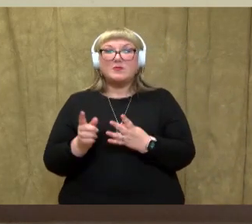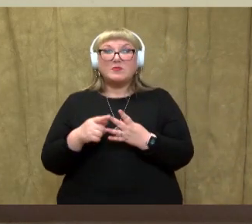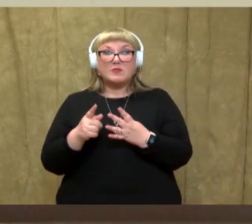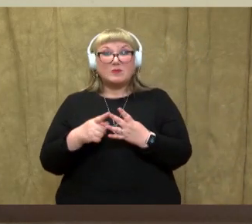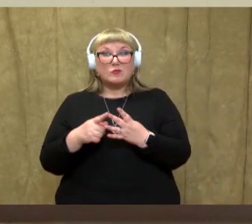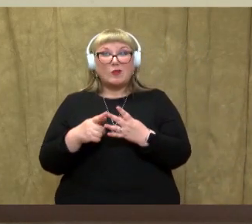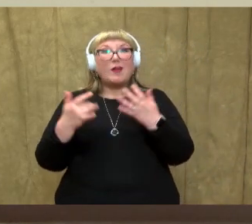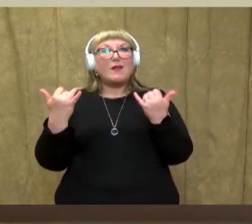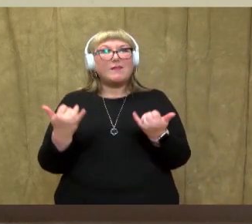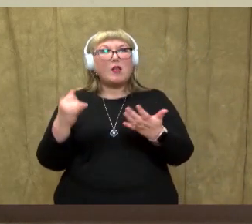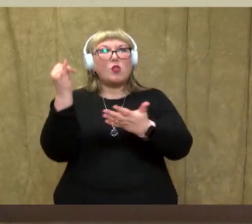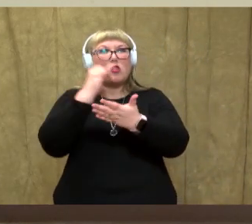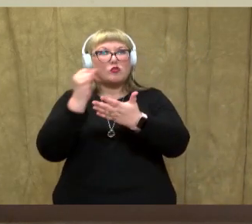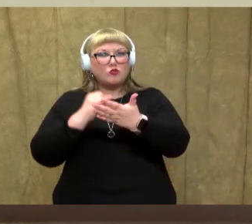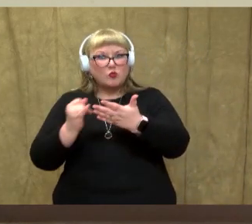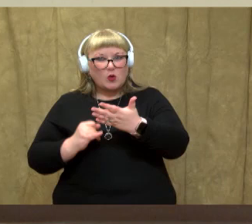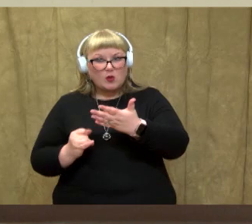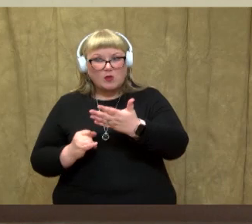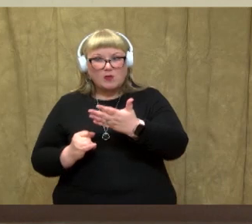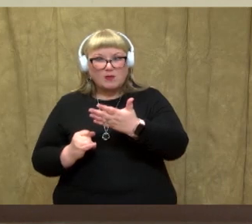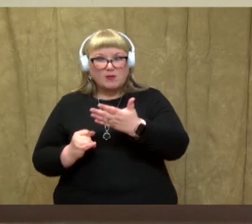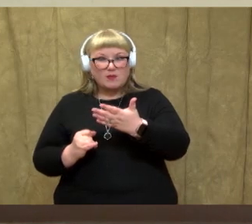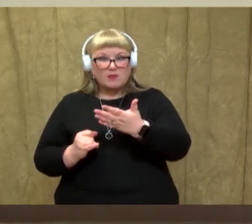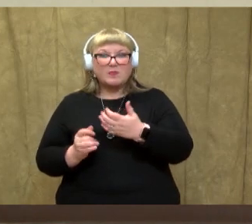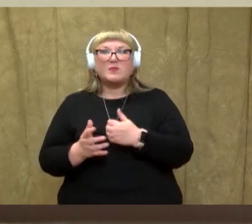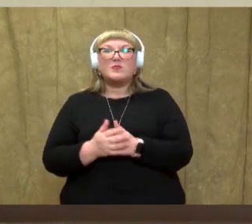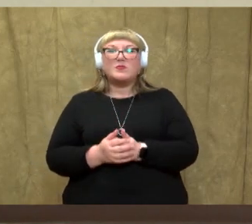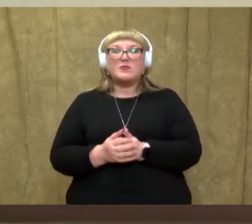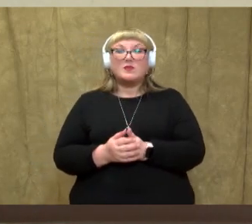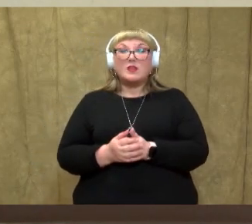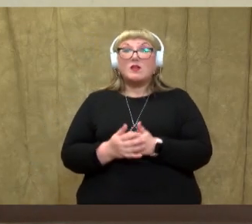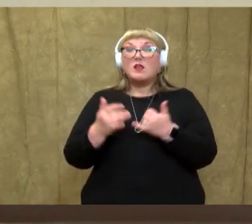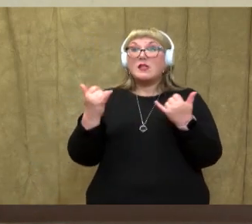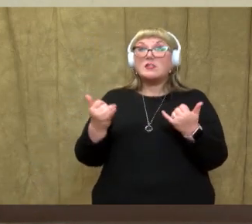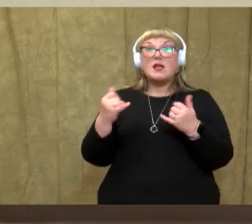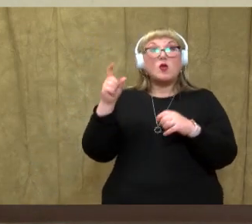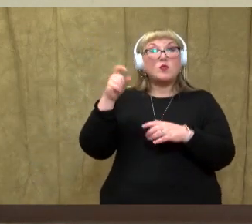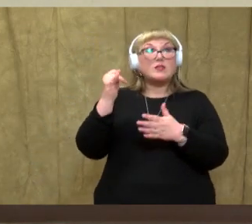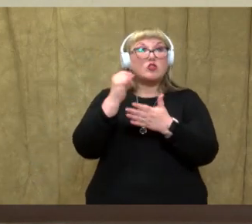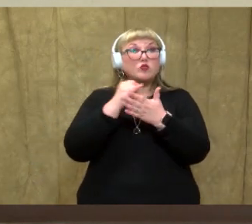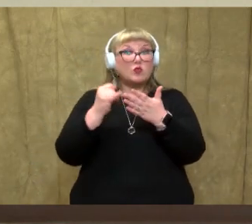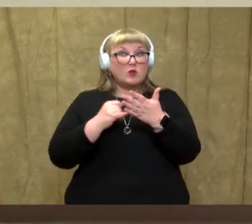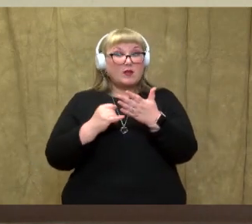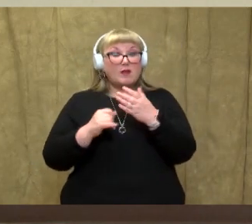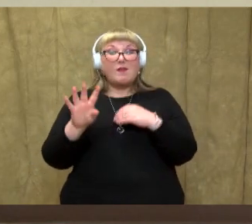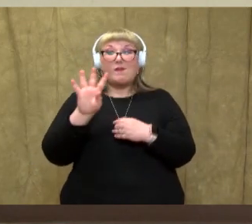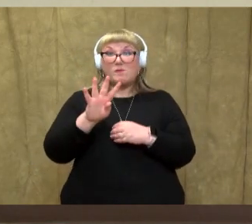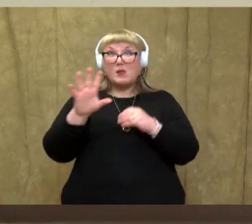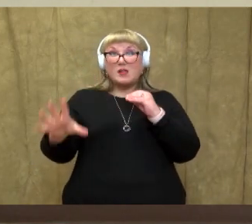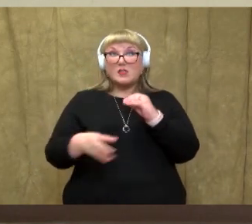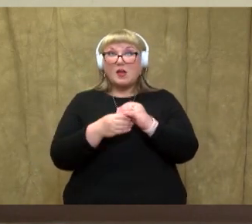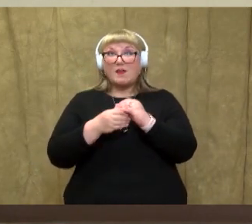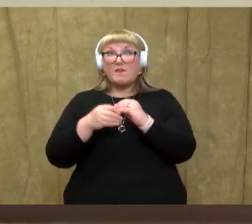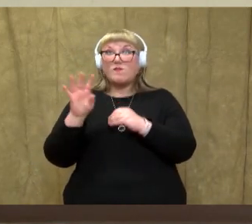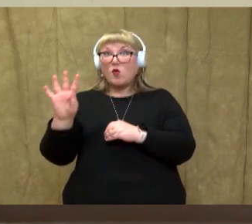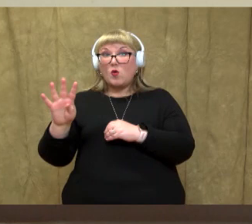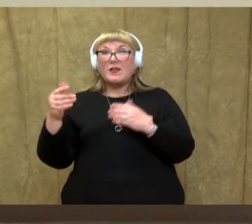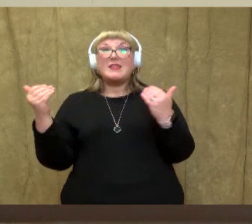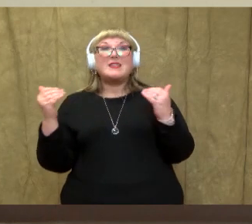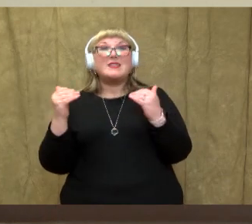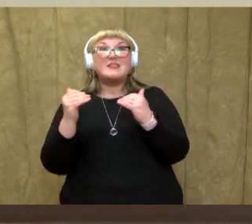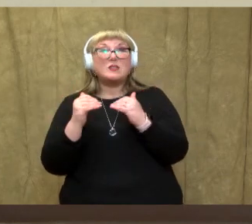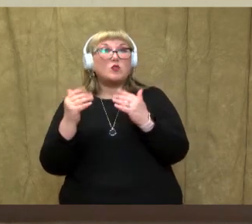by drawing a picture. Okay, so now we need to draw 4 plus